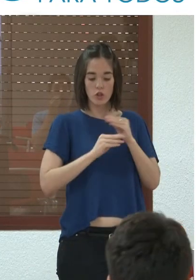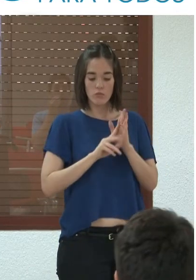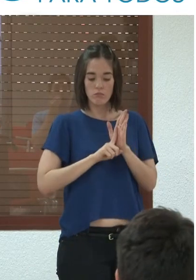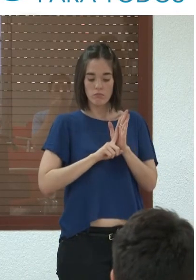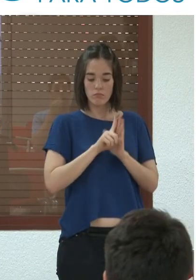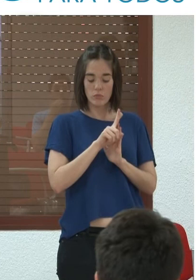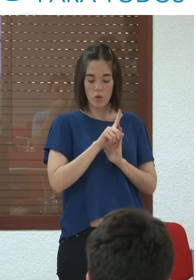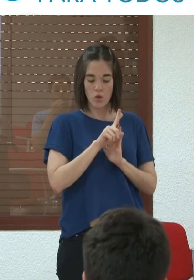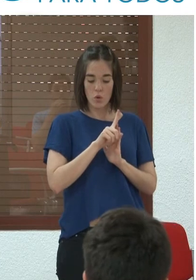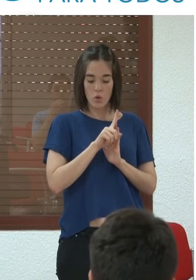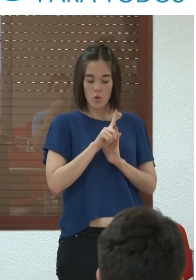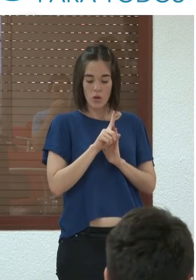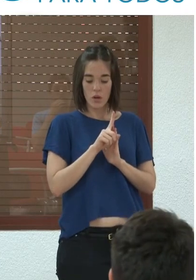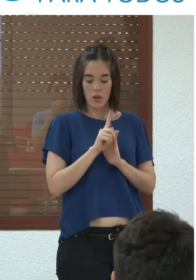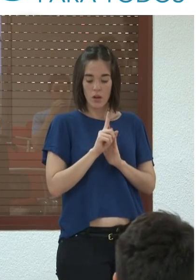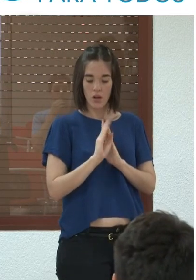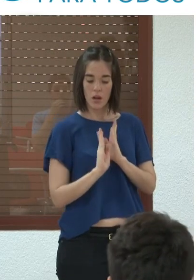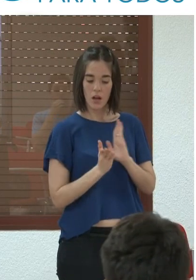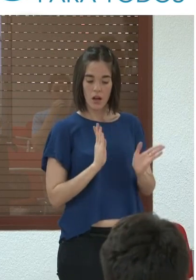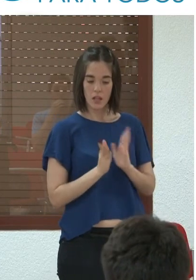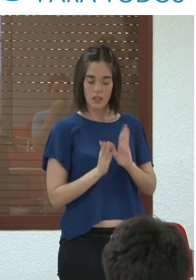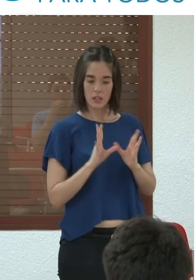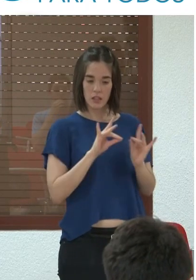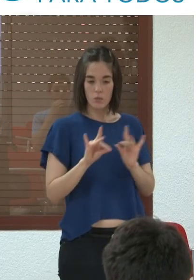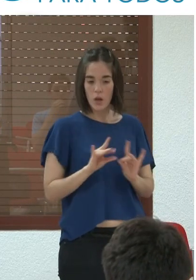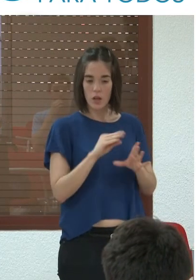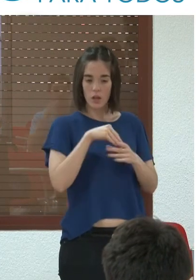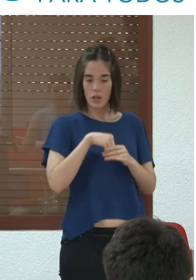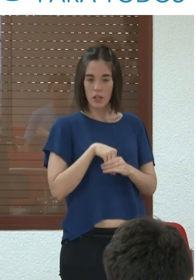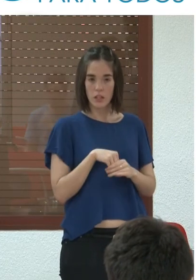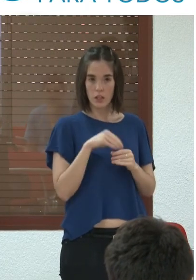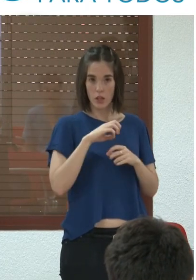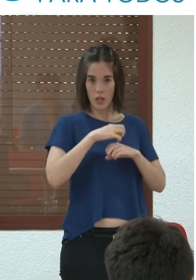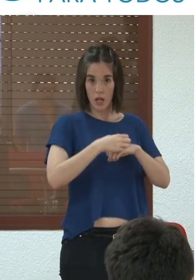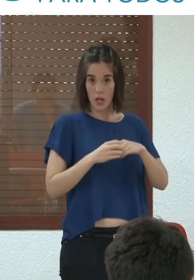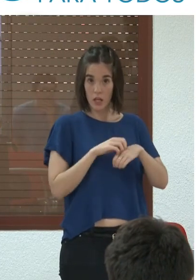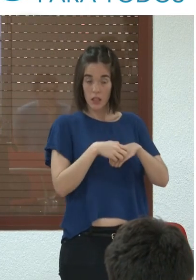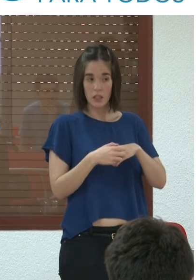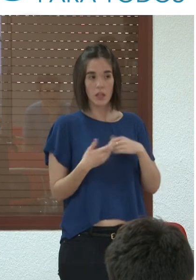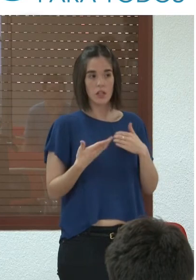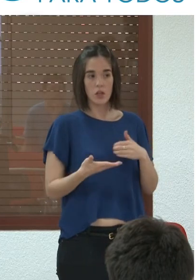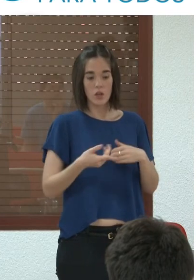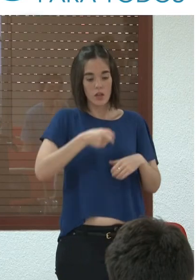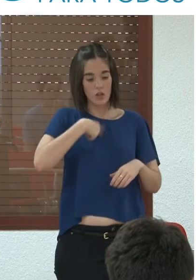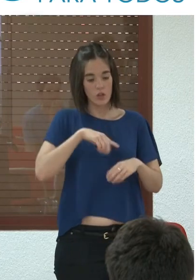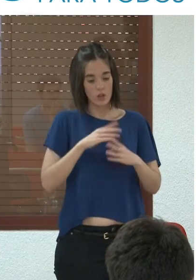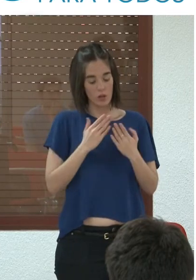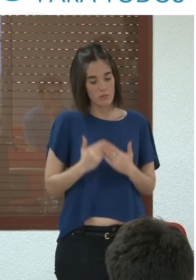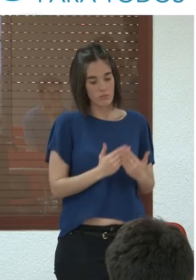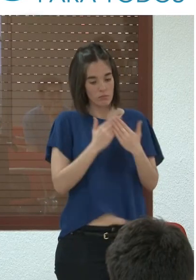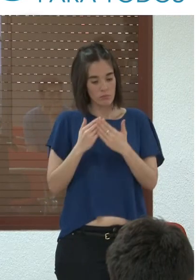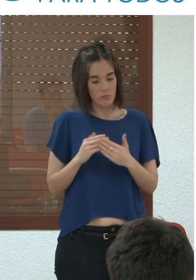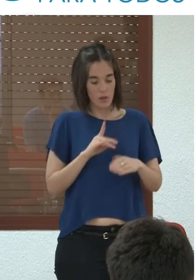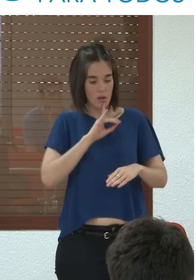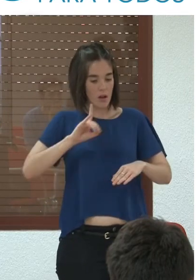We develop a retina stimulator, so that's what we are stimulating, the retina. In the studies that we've done, we